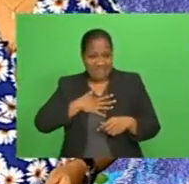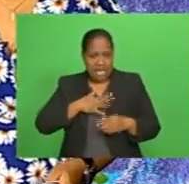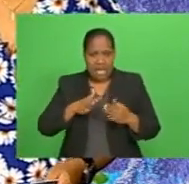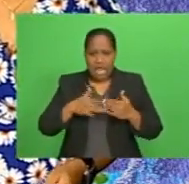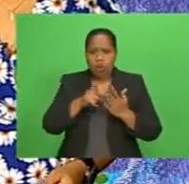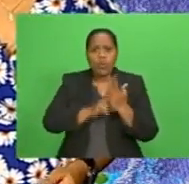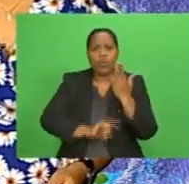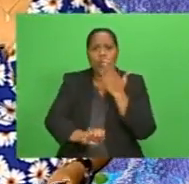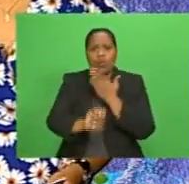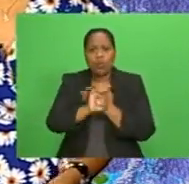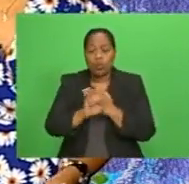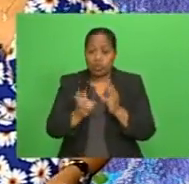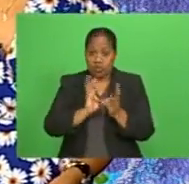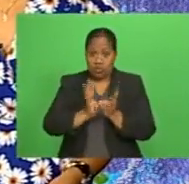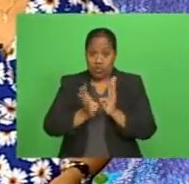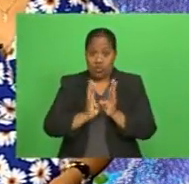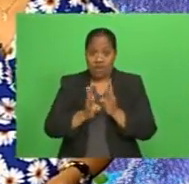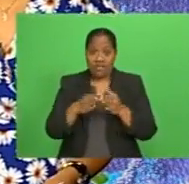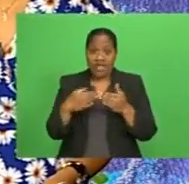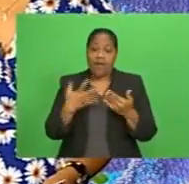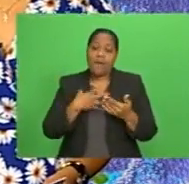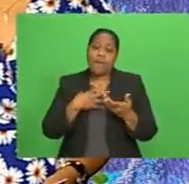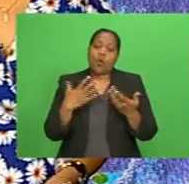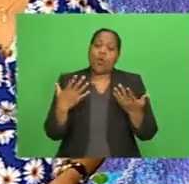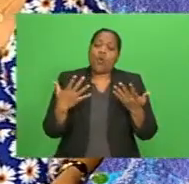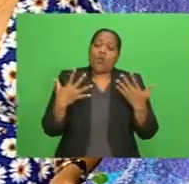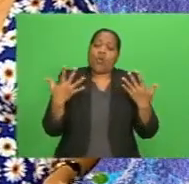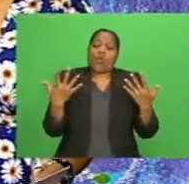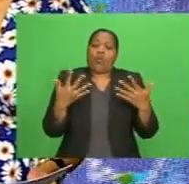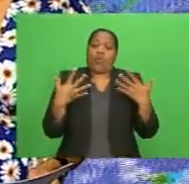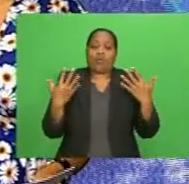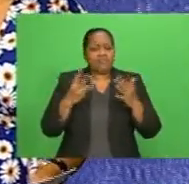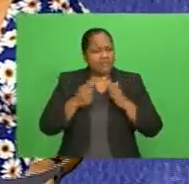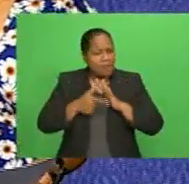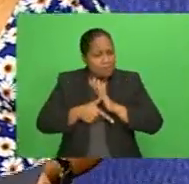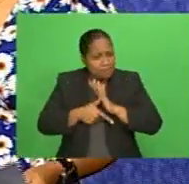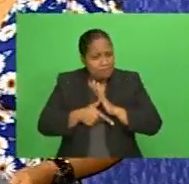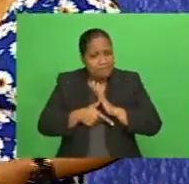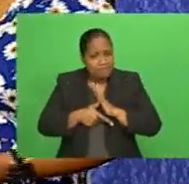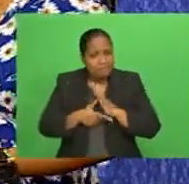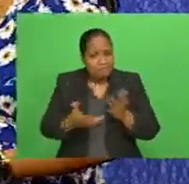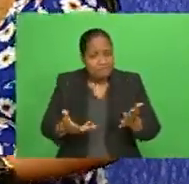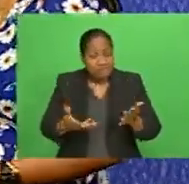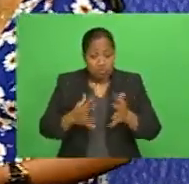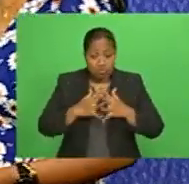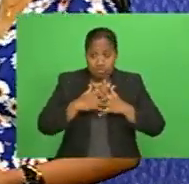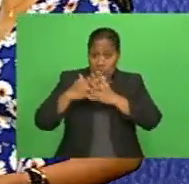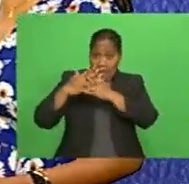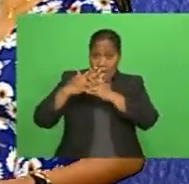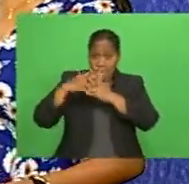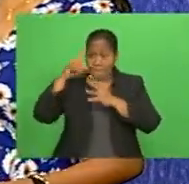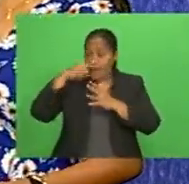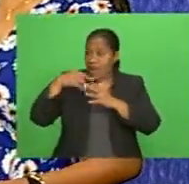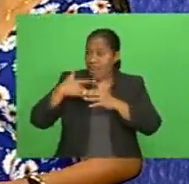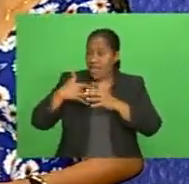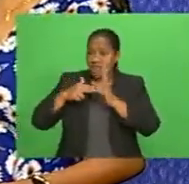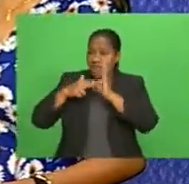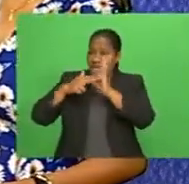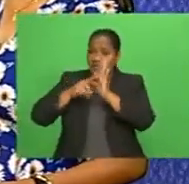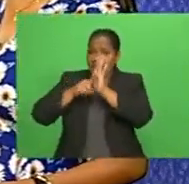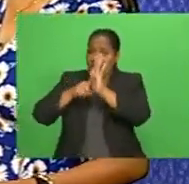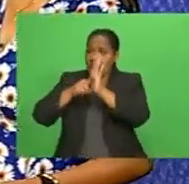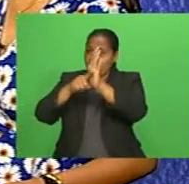the weather from here will get quite cool for some time. Now in the west, residents of Nandi, Lotoka and